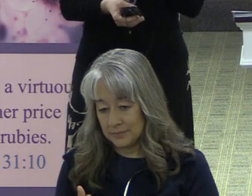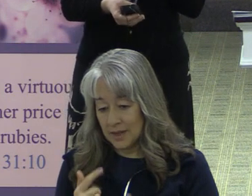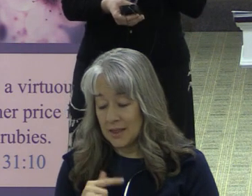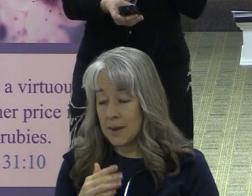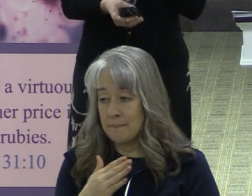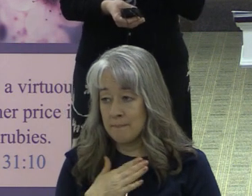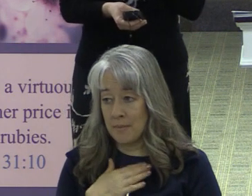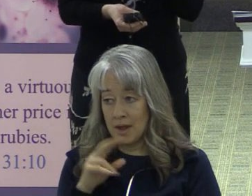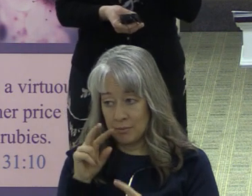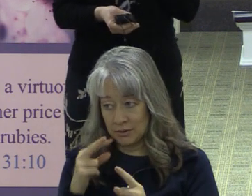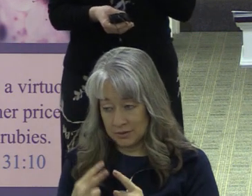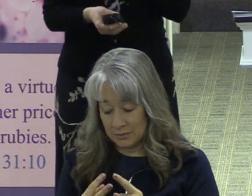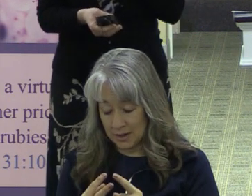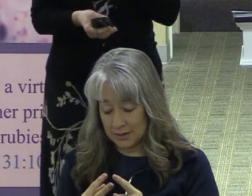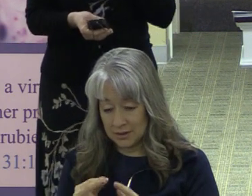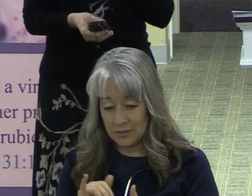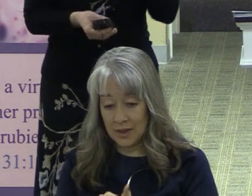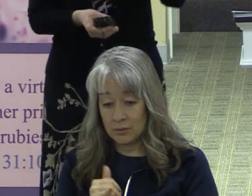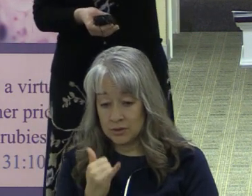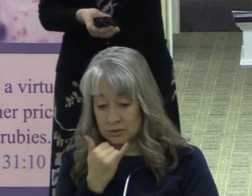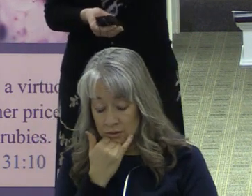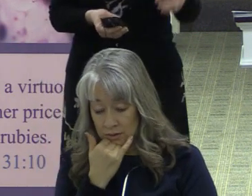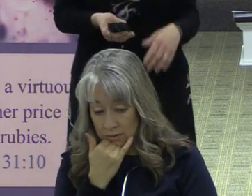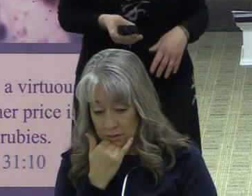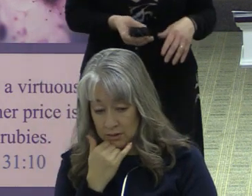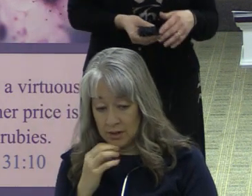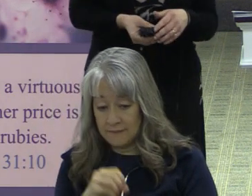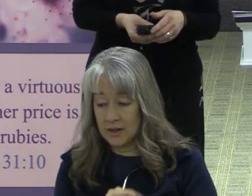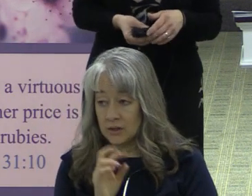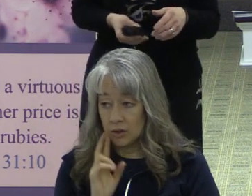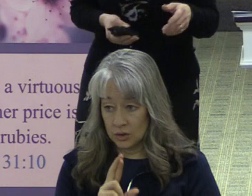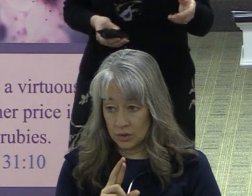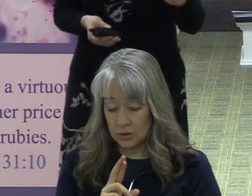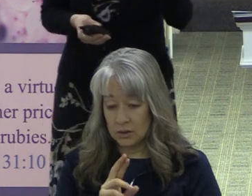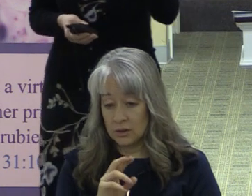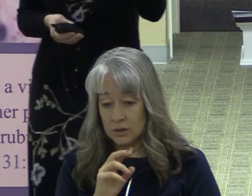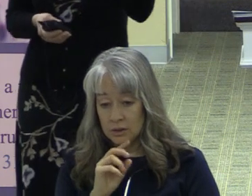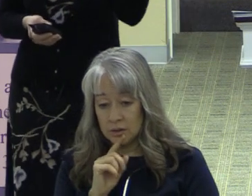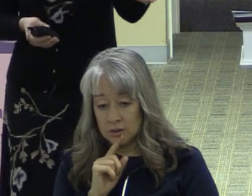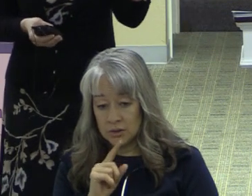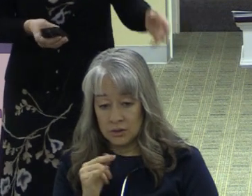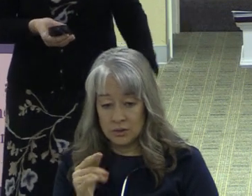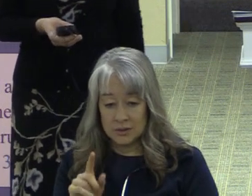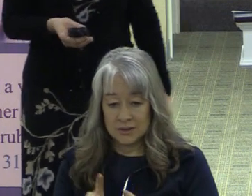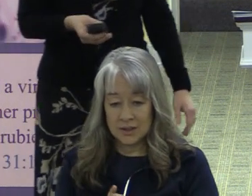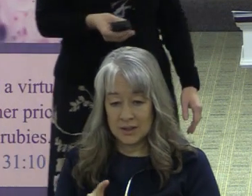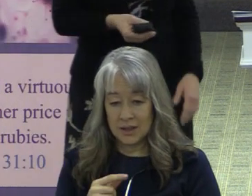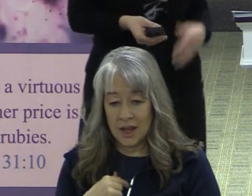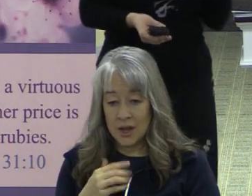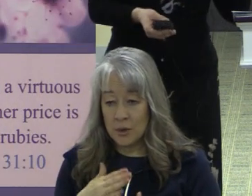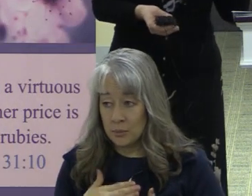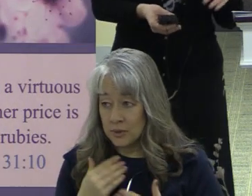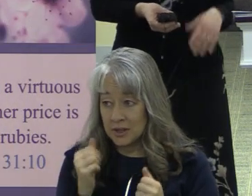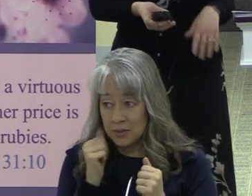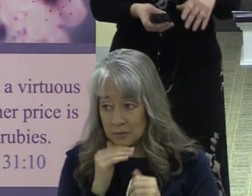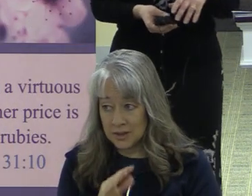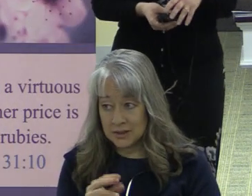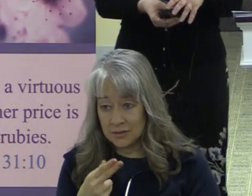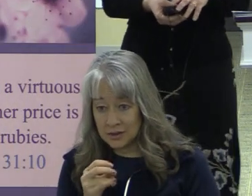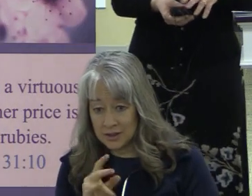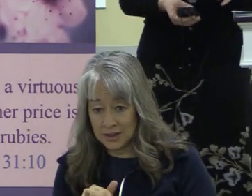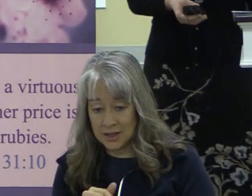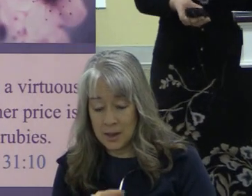let my perspective that was wrong affect her. So it's like I appreciated the blessing of